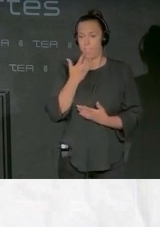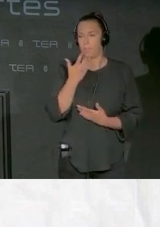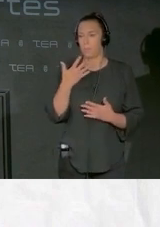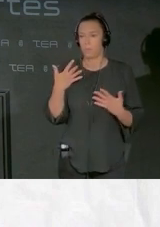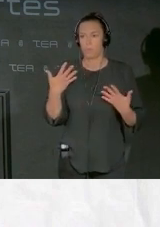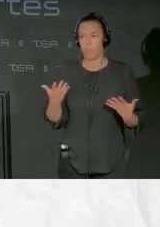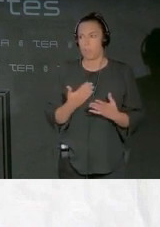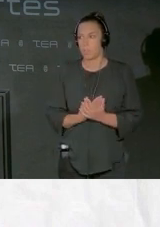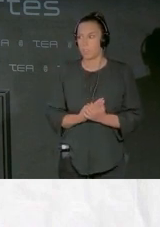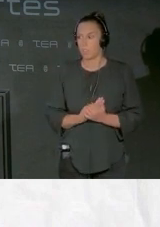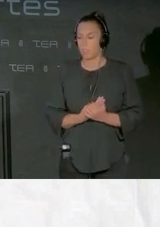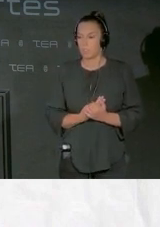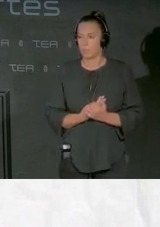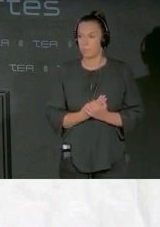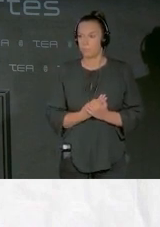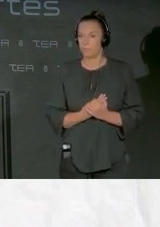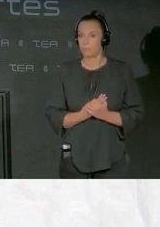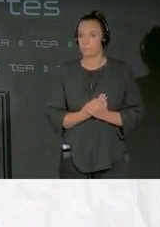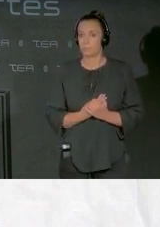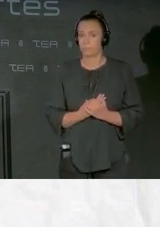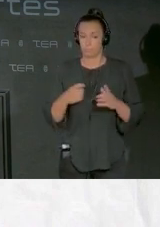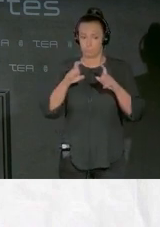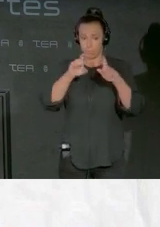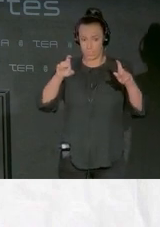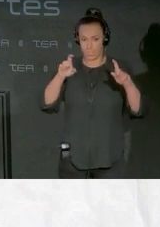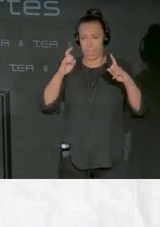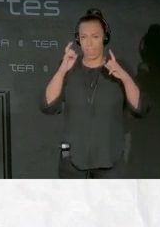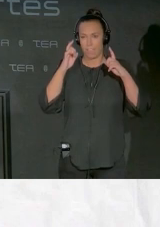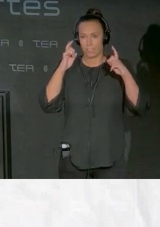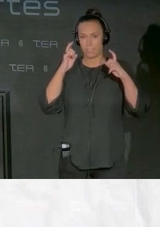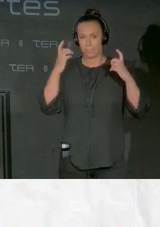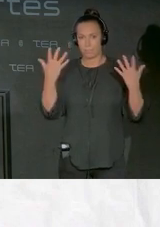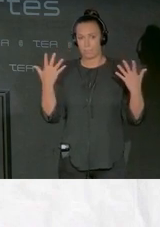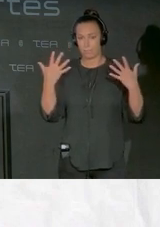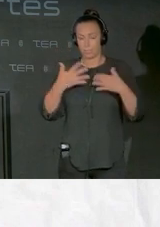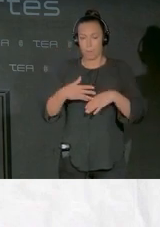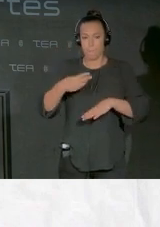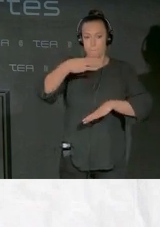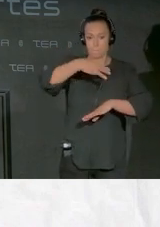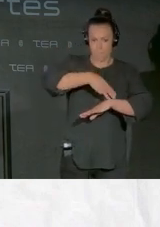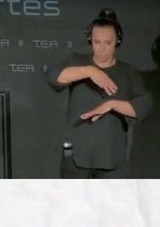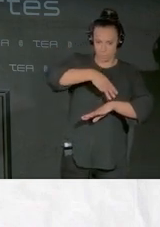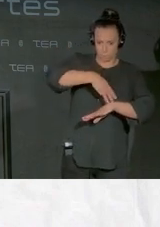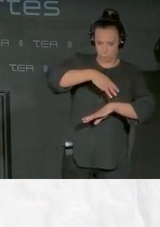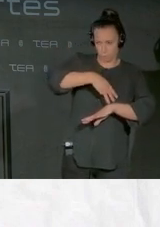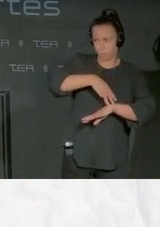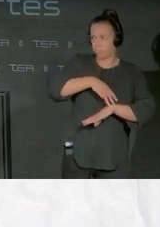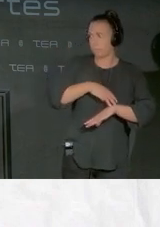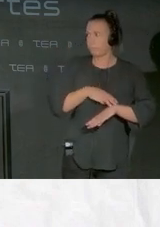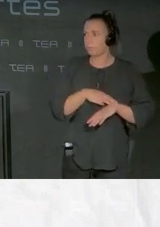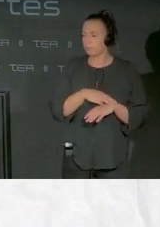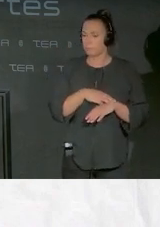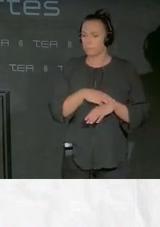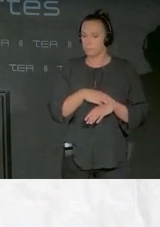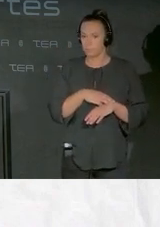attempted merger, which is still ongoing and which has to pass regulatory hurdles in the EU, in the US, and in the